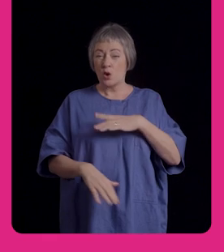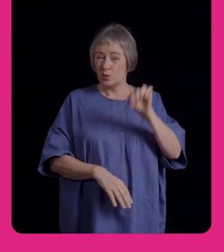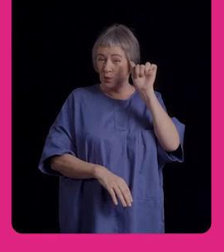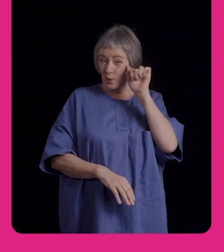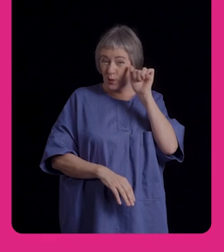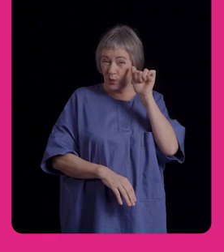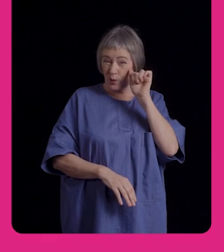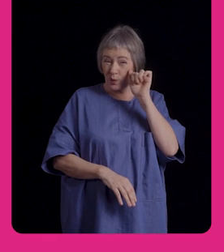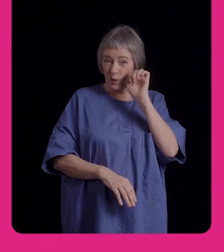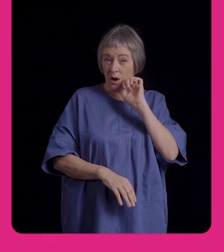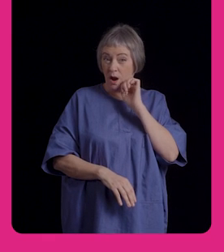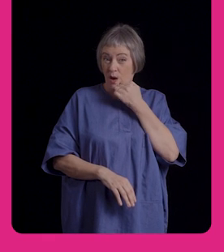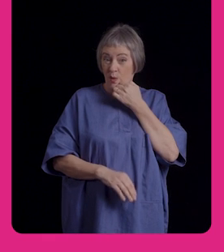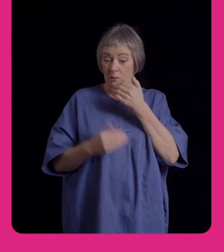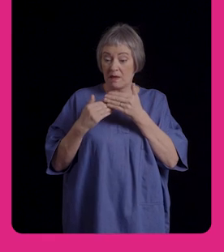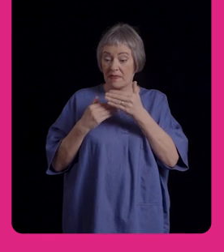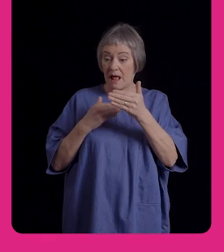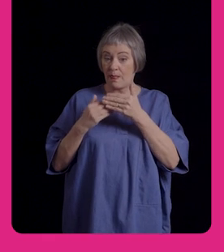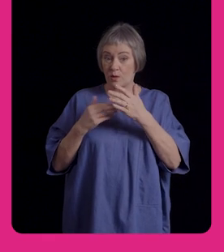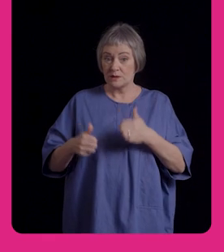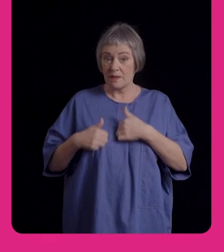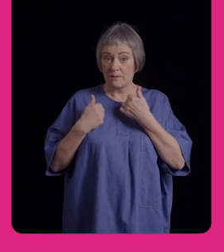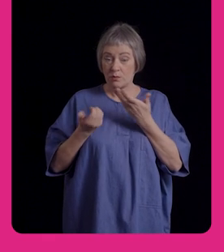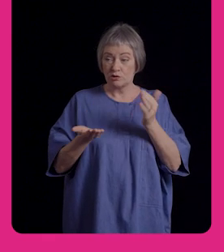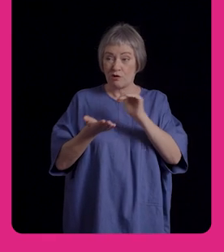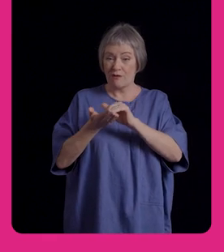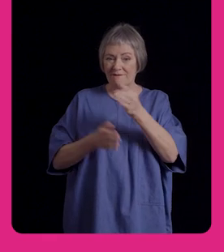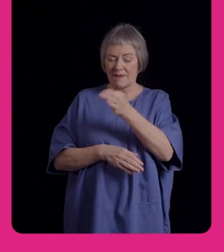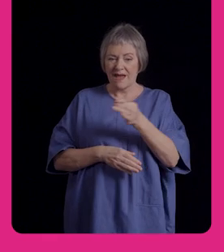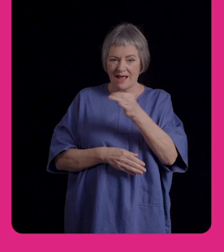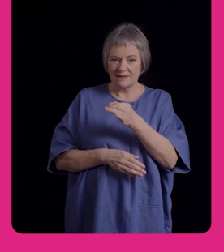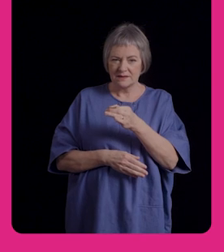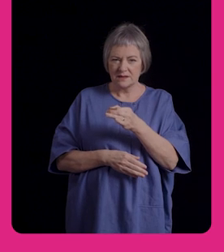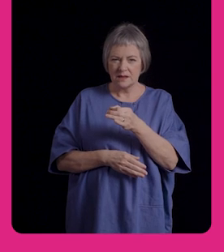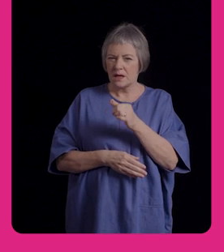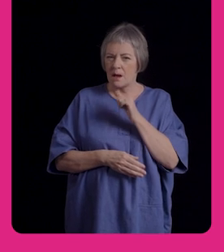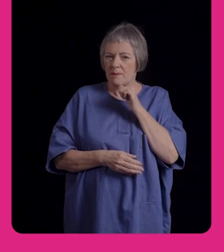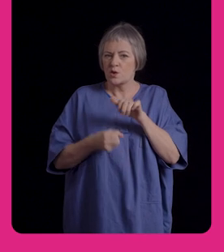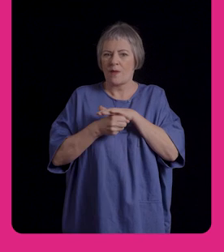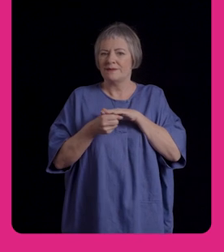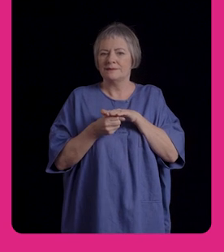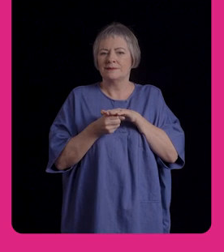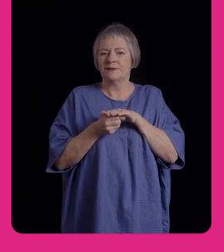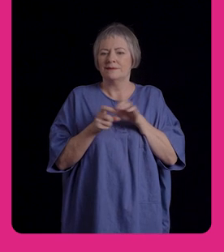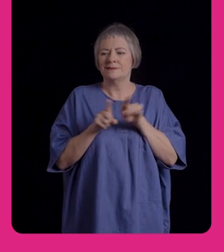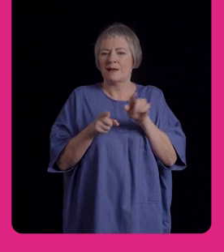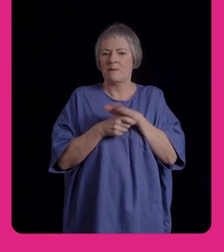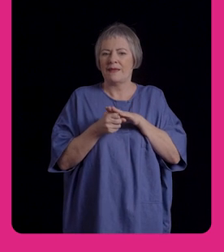And you know again that it won't be like that long until morning when you get to the island, but you are not in the same place as everyone else.